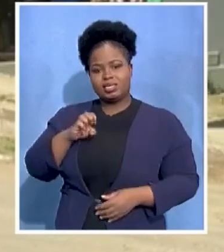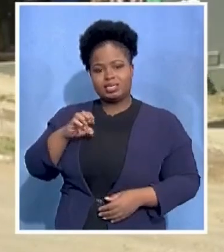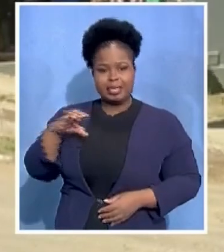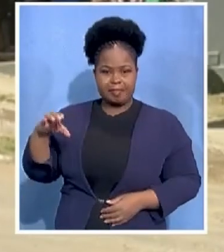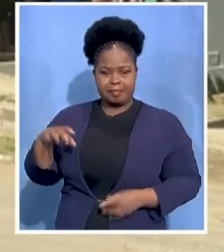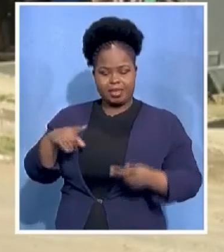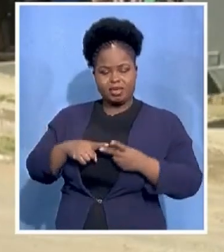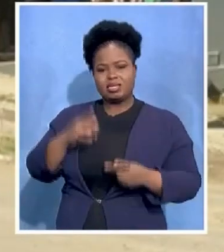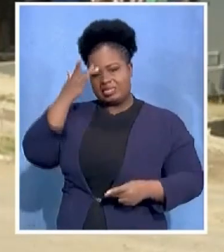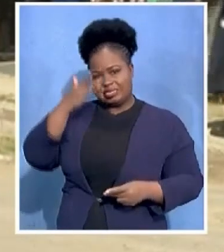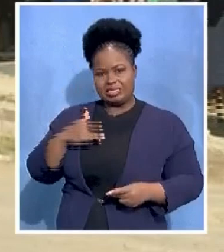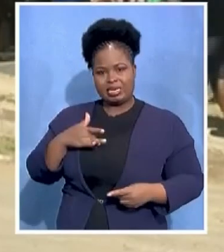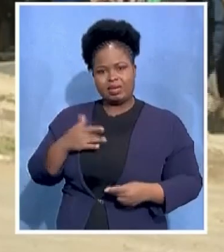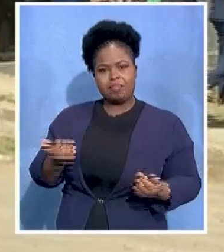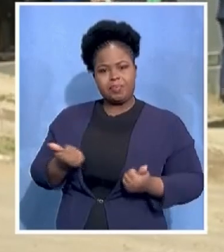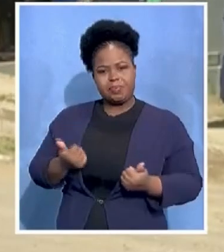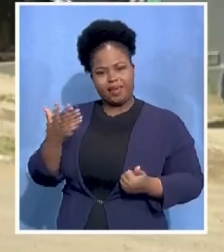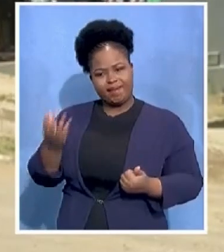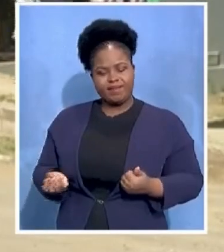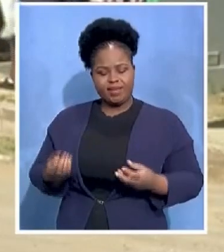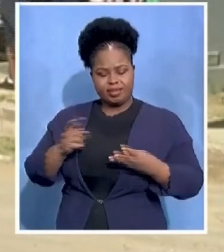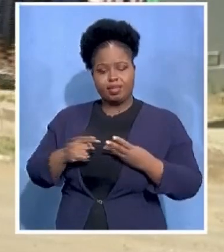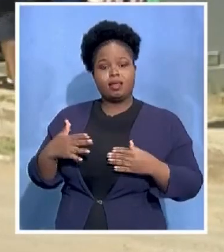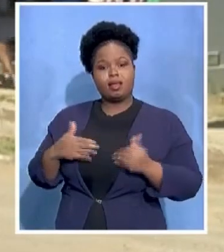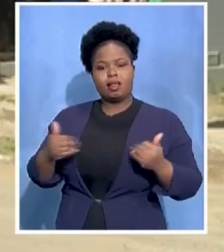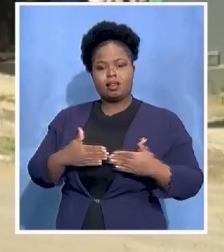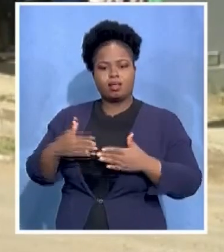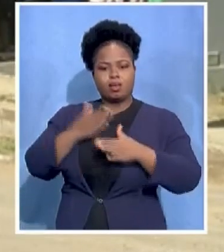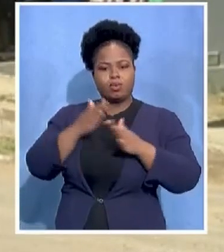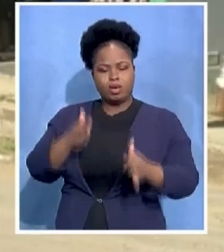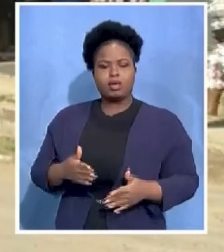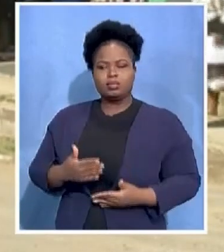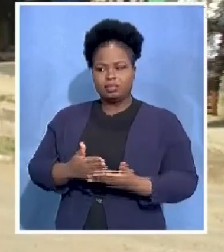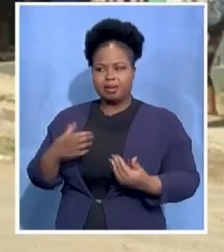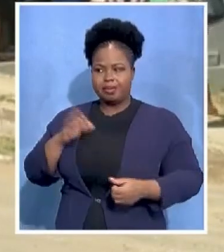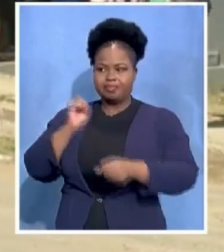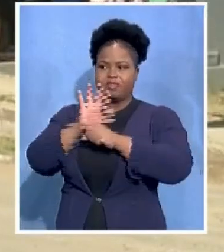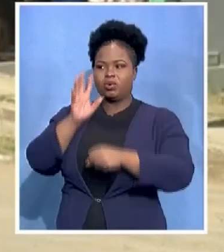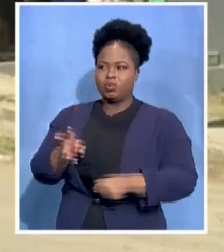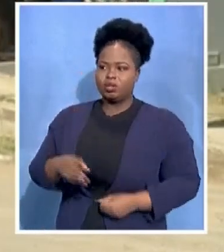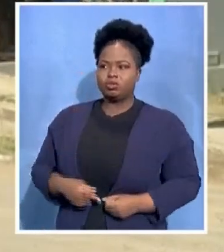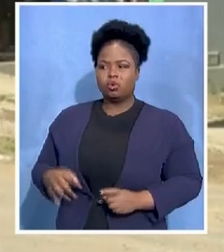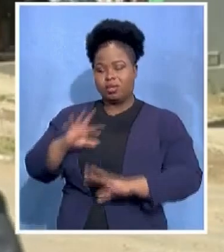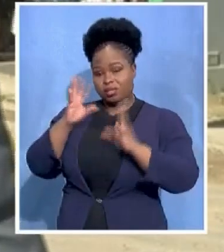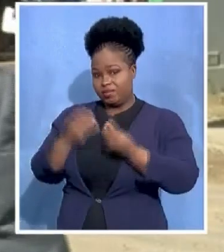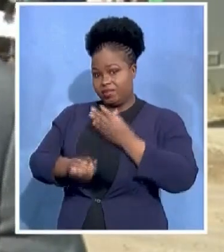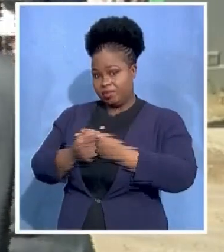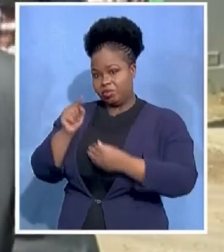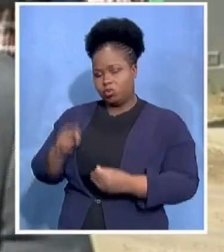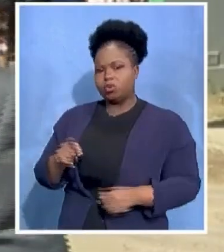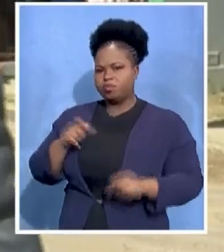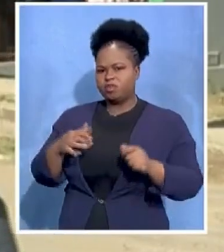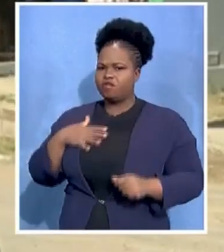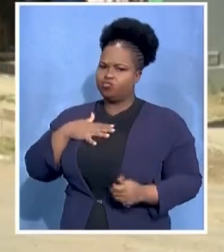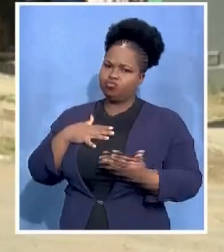healthcare workers might be affected. So that's the situation on the ground. That's how people are feeling. But I'll speak to my colleague, video